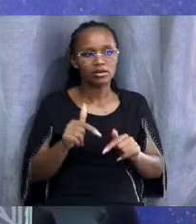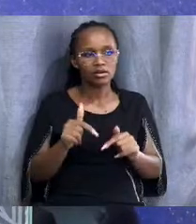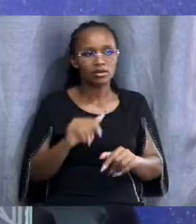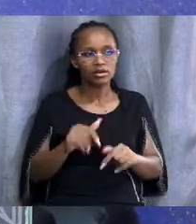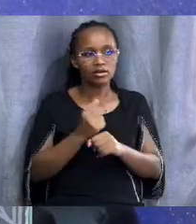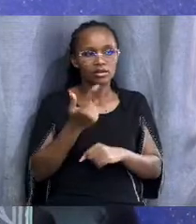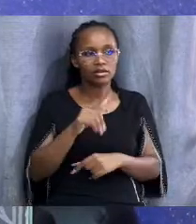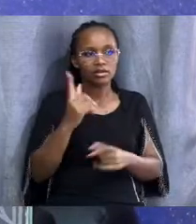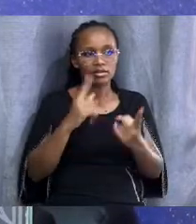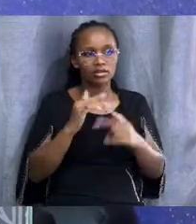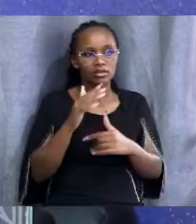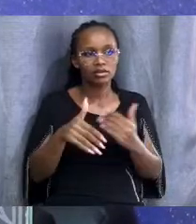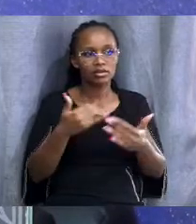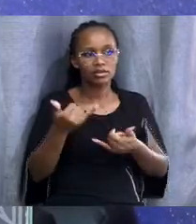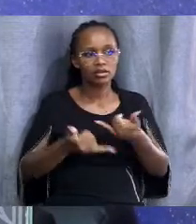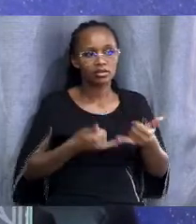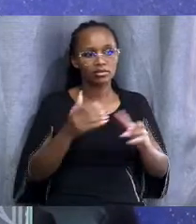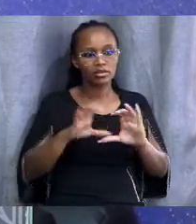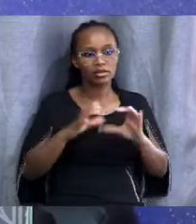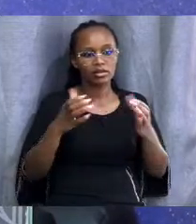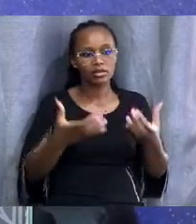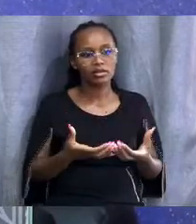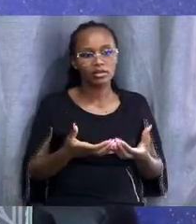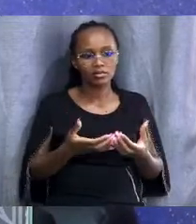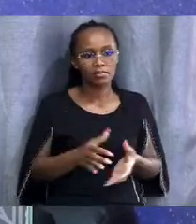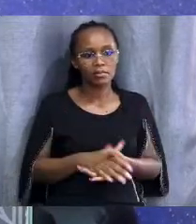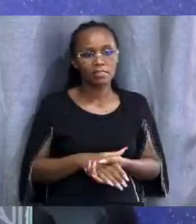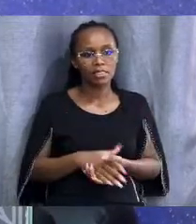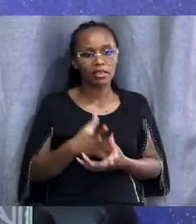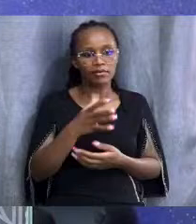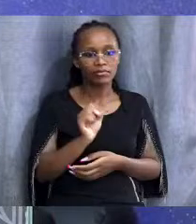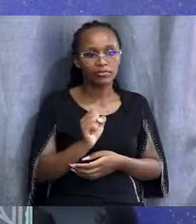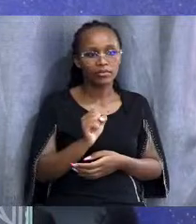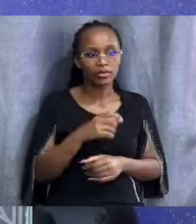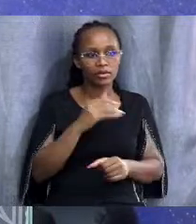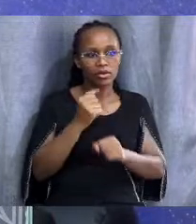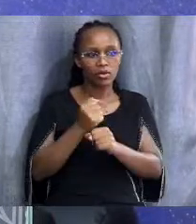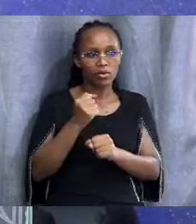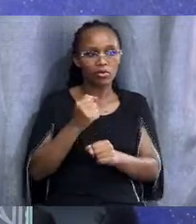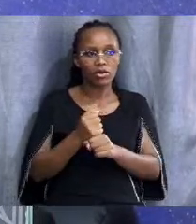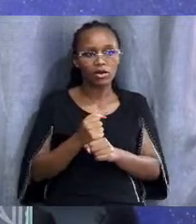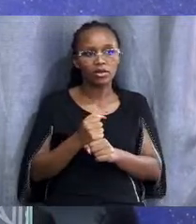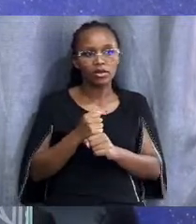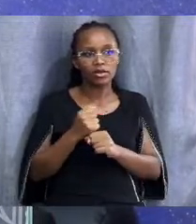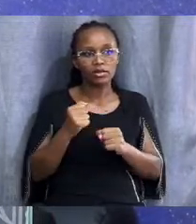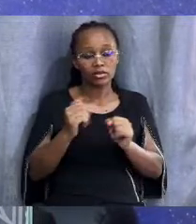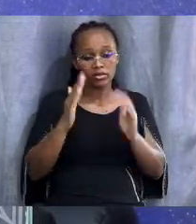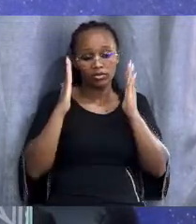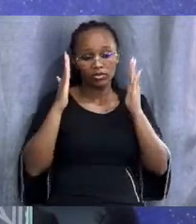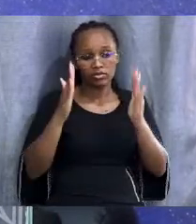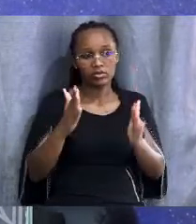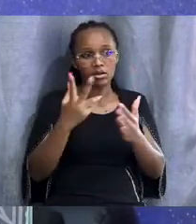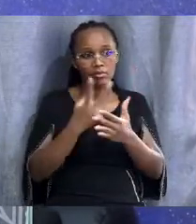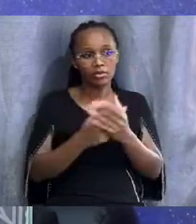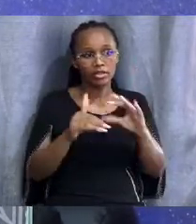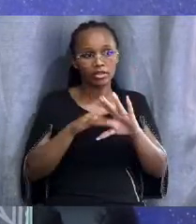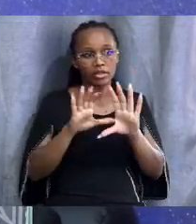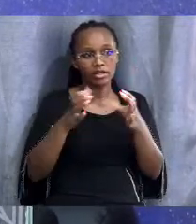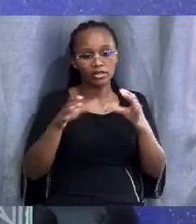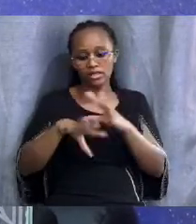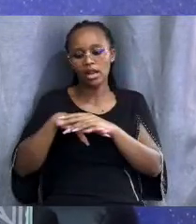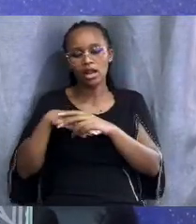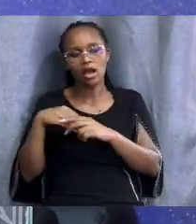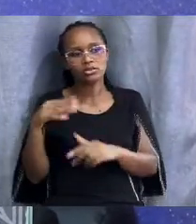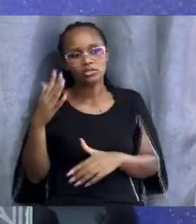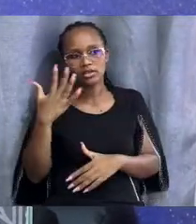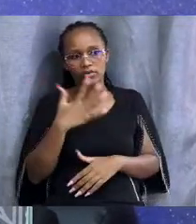us shed tears of joy as a class. He was hardworking and focused both in class and